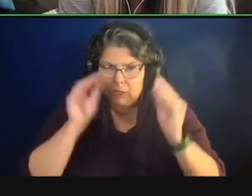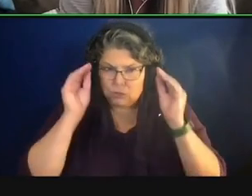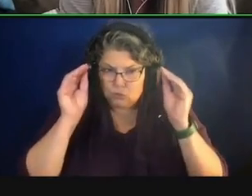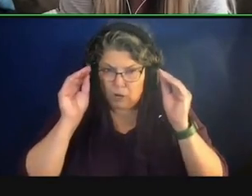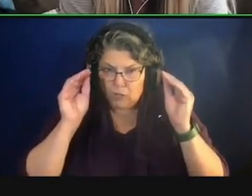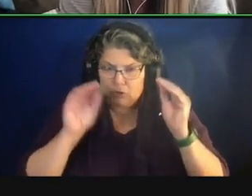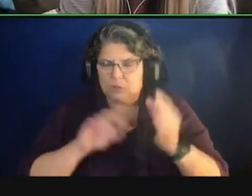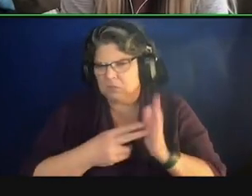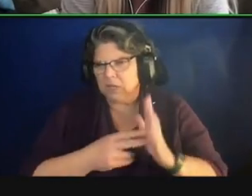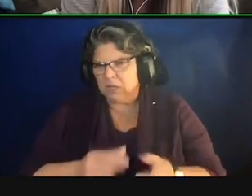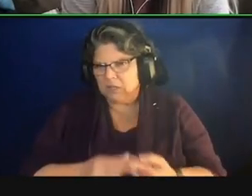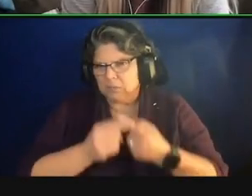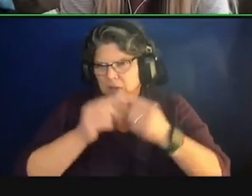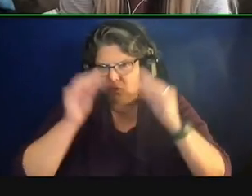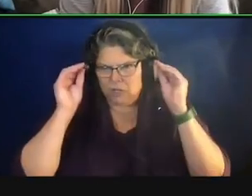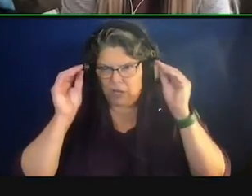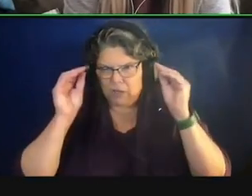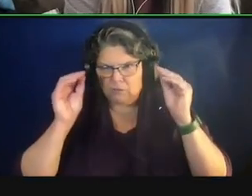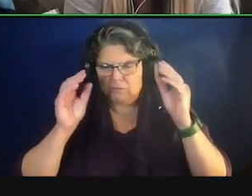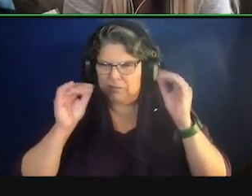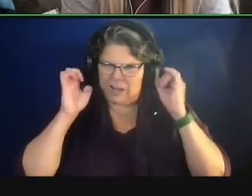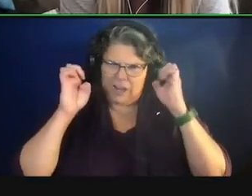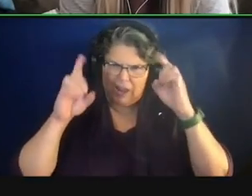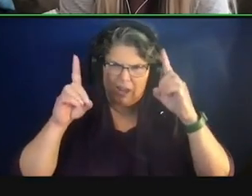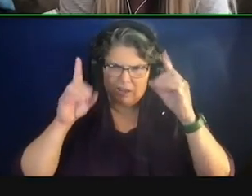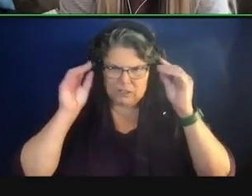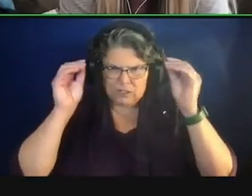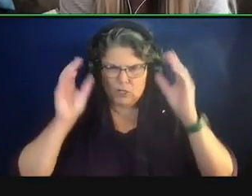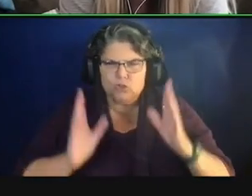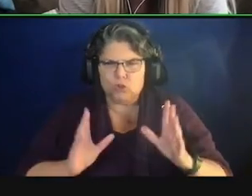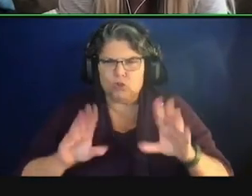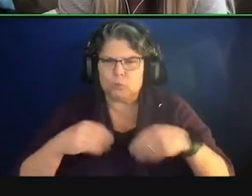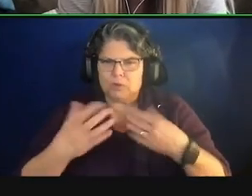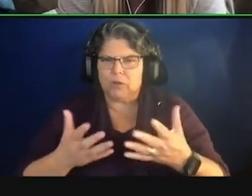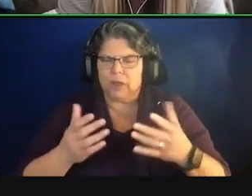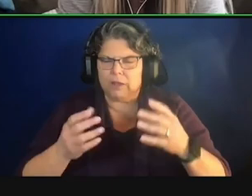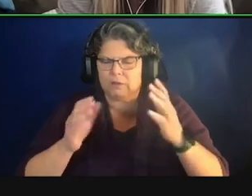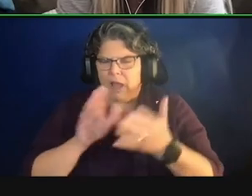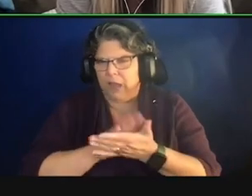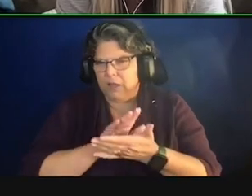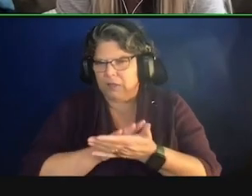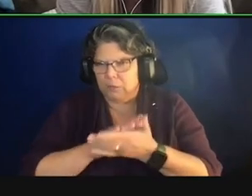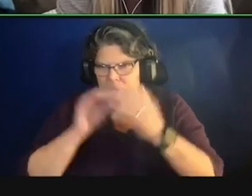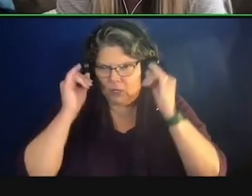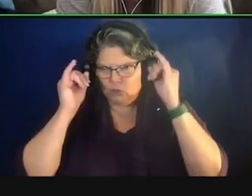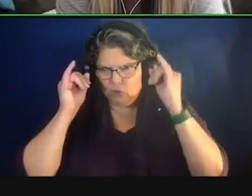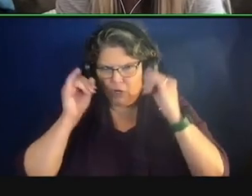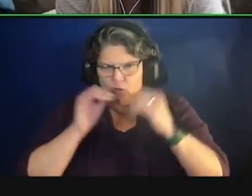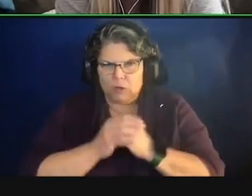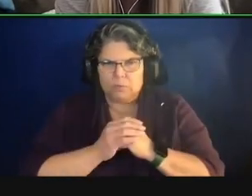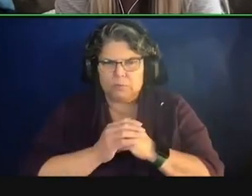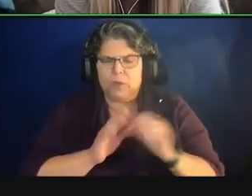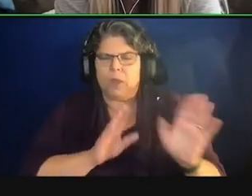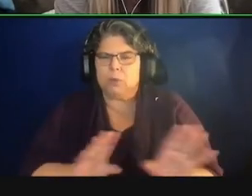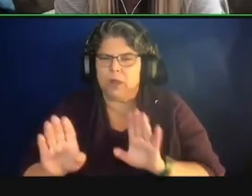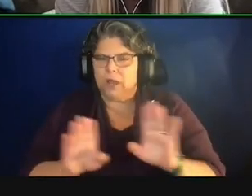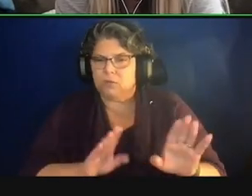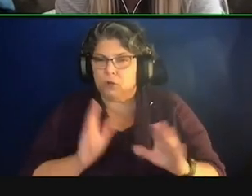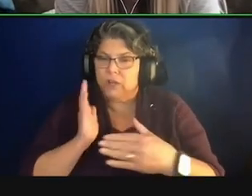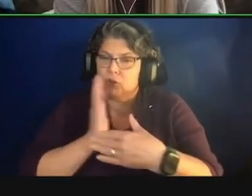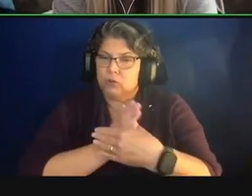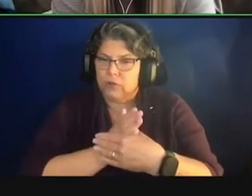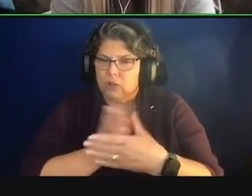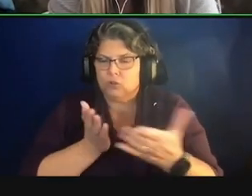special education teachers providing academic instruction. and behavior intervention